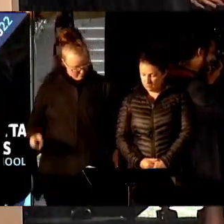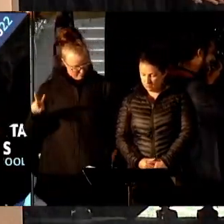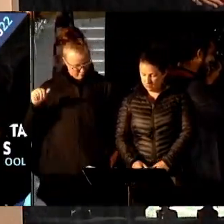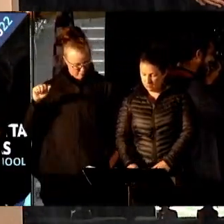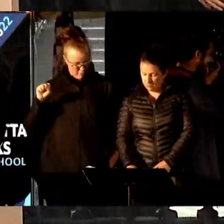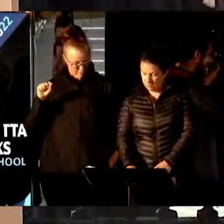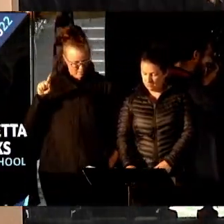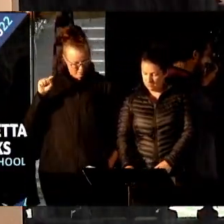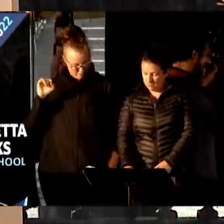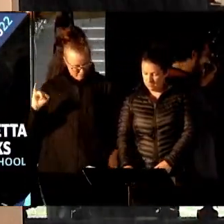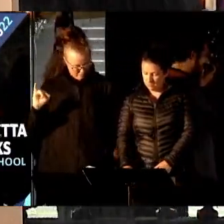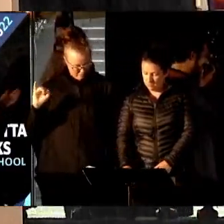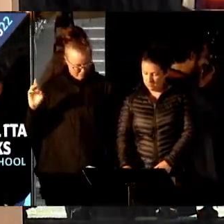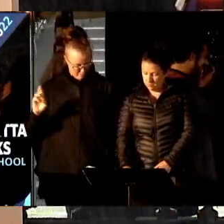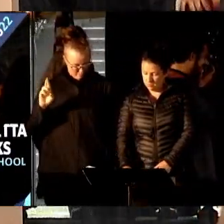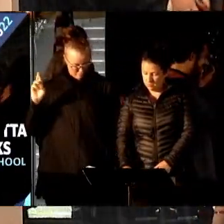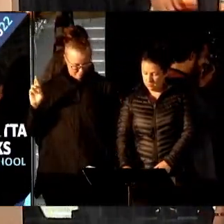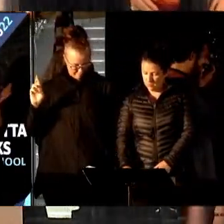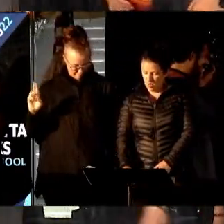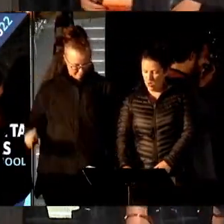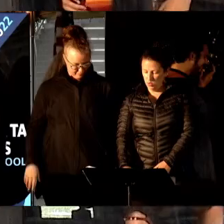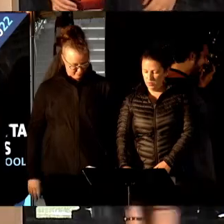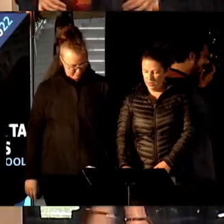Basti Rodriguez.